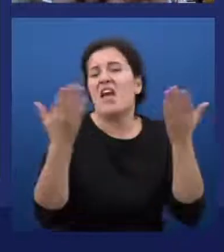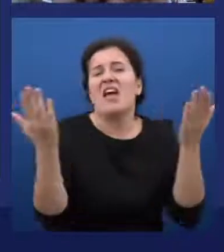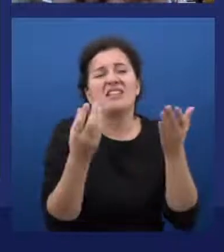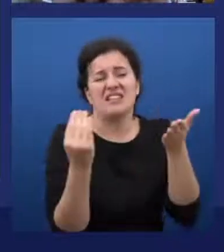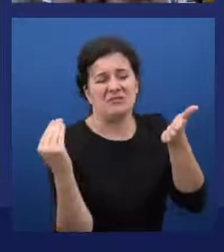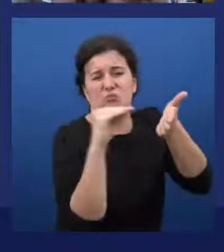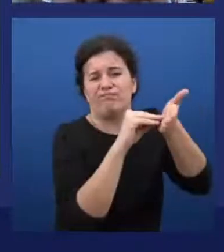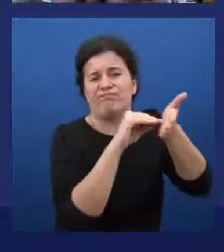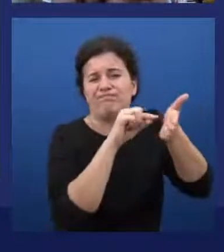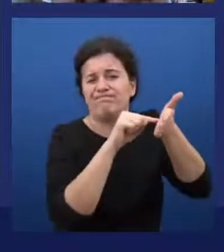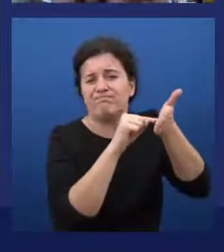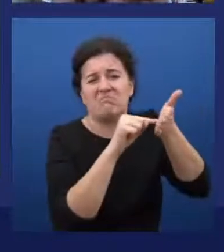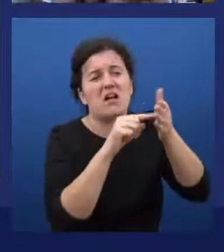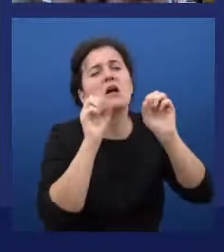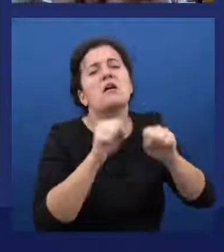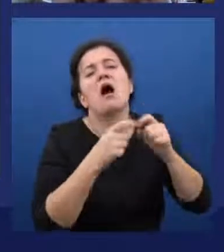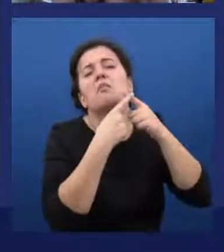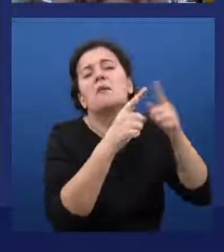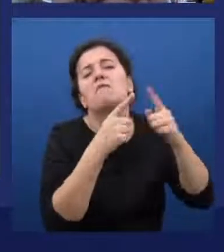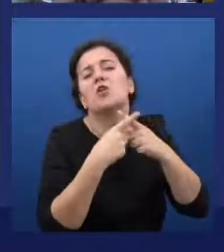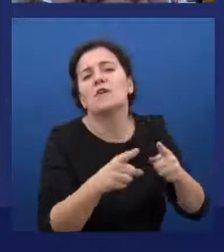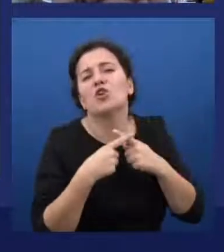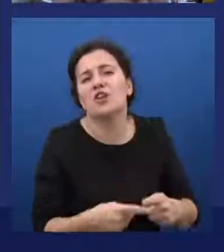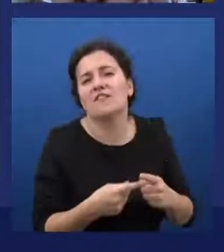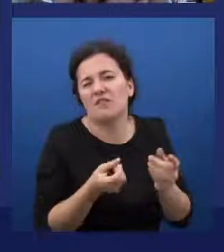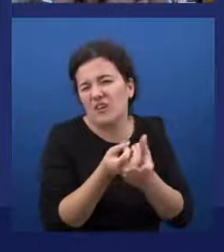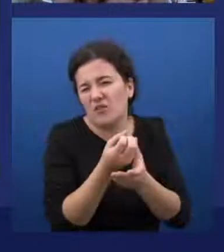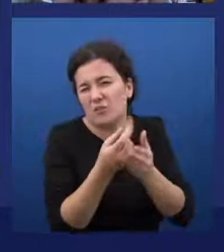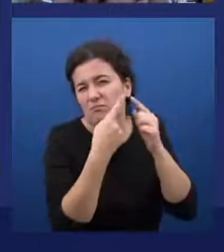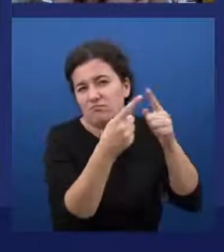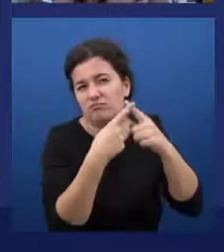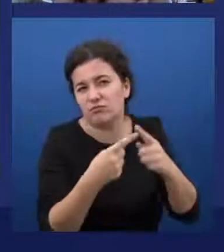information available. And then we are .